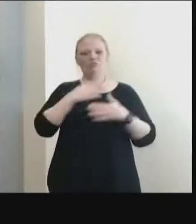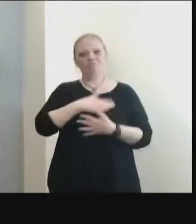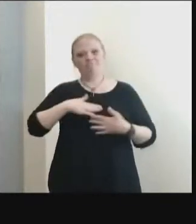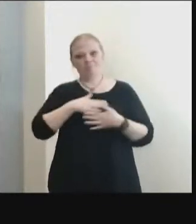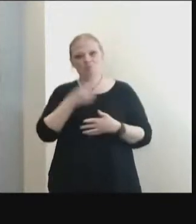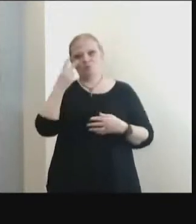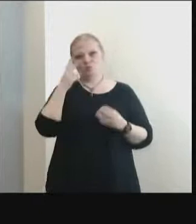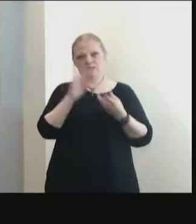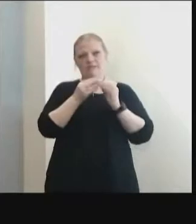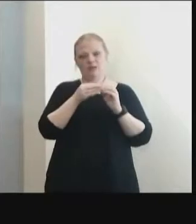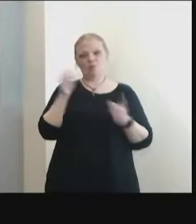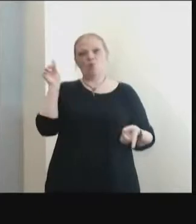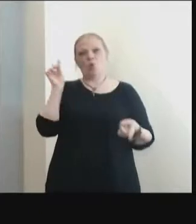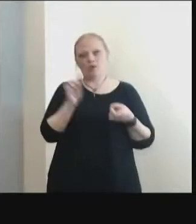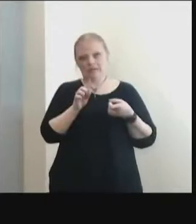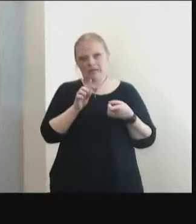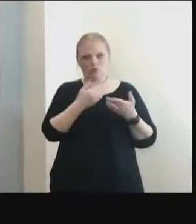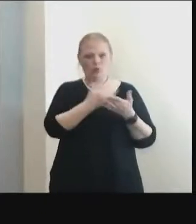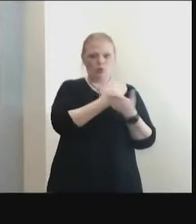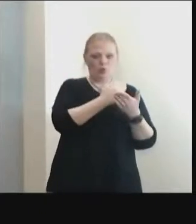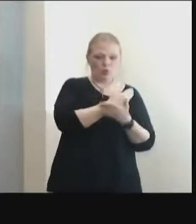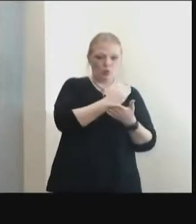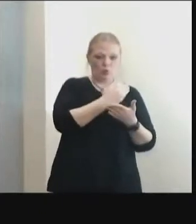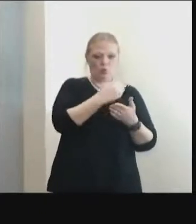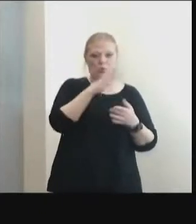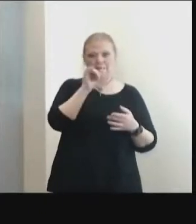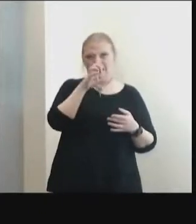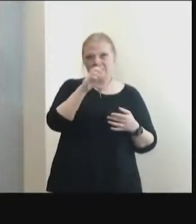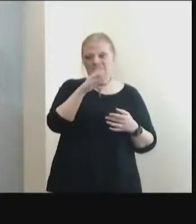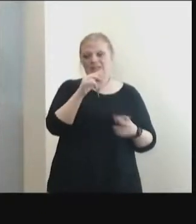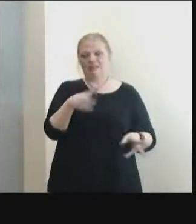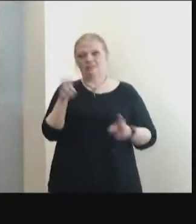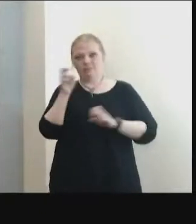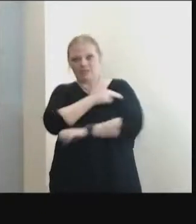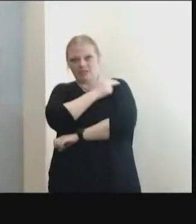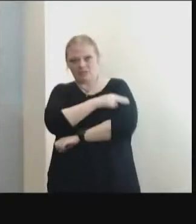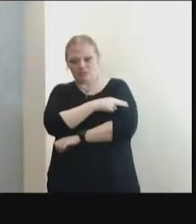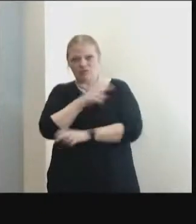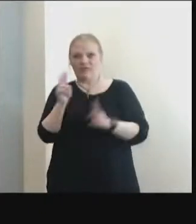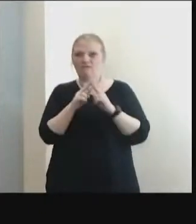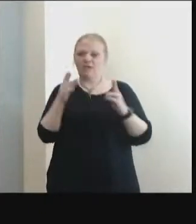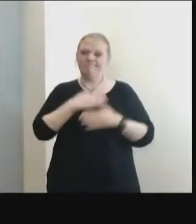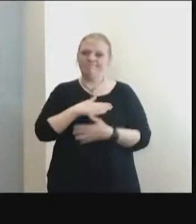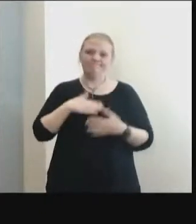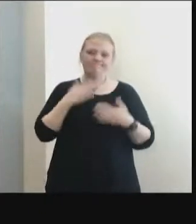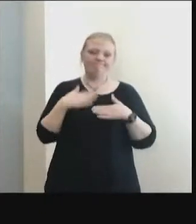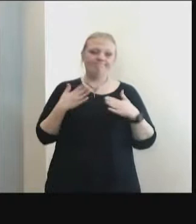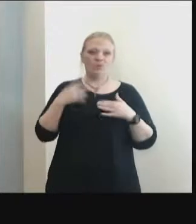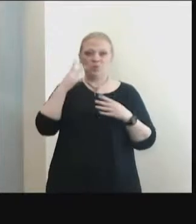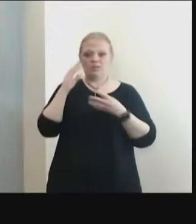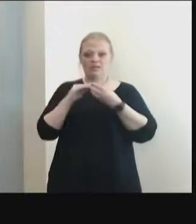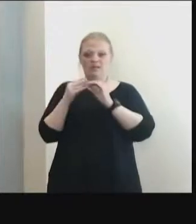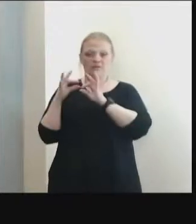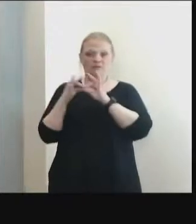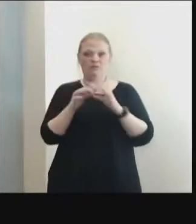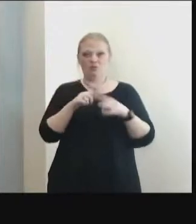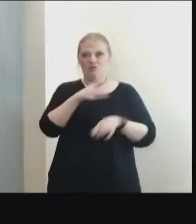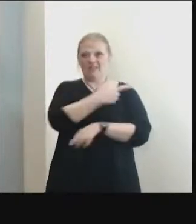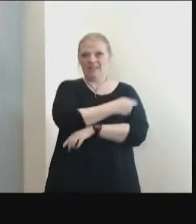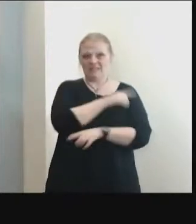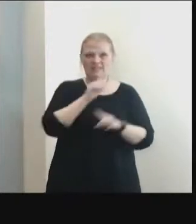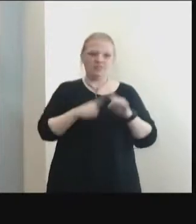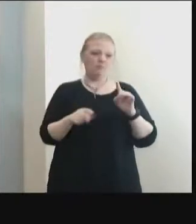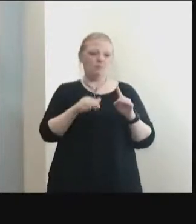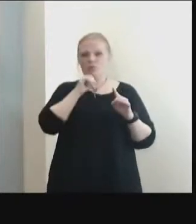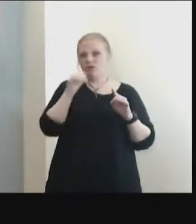to see the numbers going down, both of new cases and hospitalizations. I am very pleased to see our numbers with regards to vaccinations, but we're not where